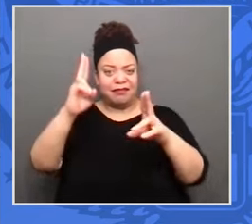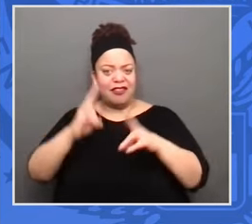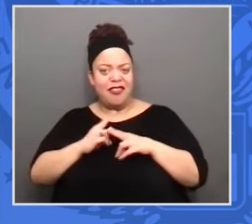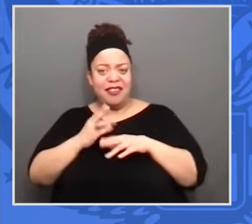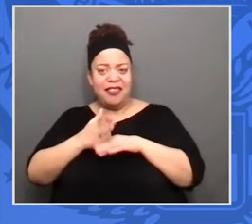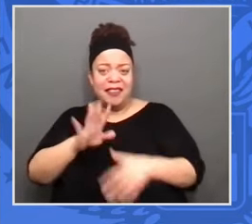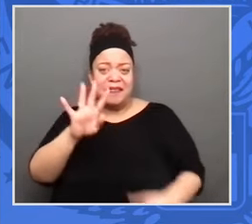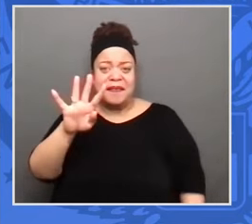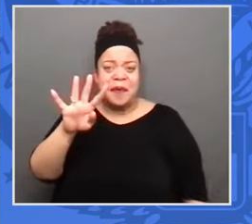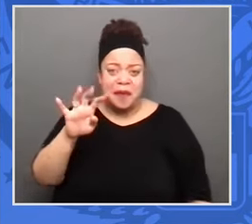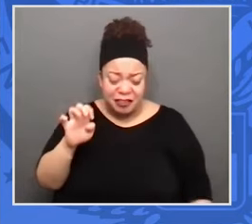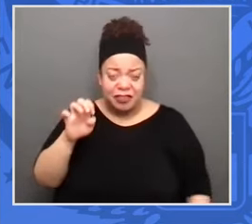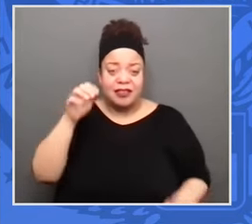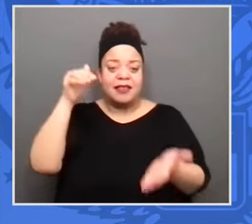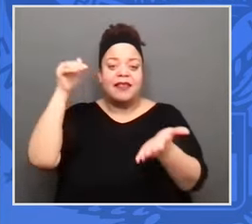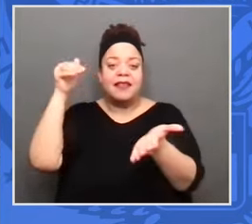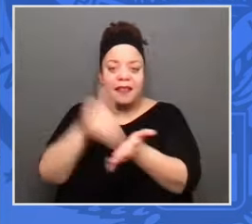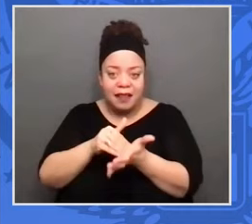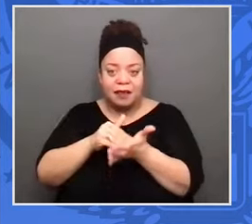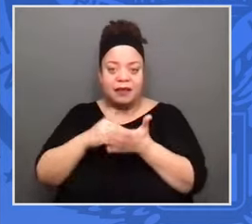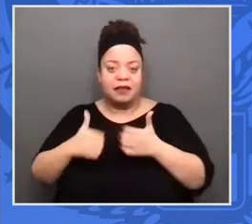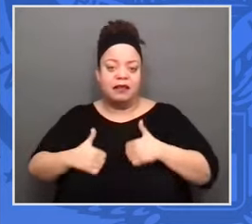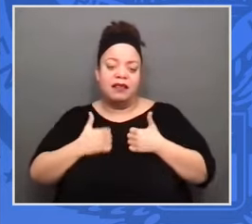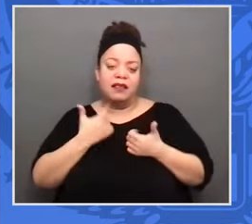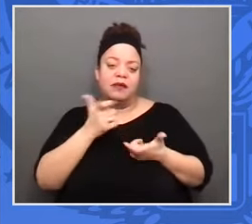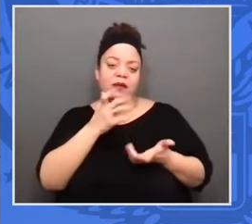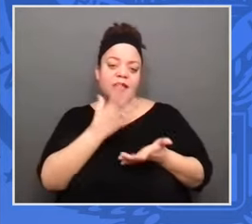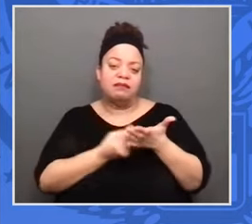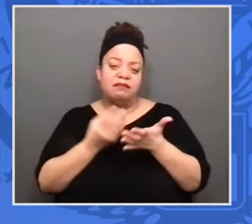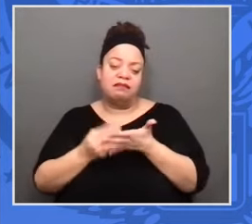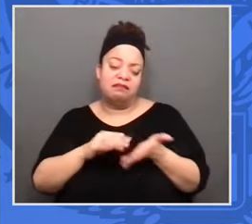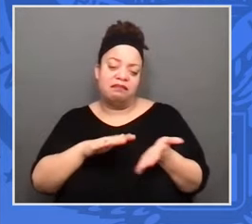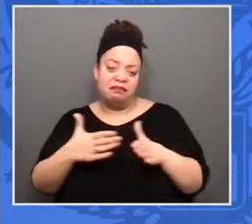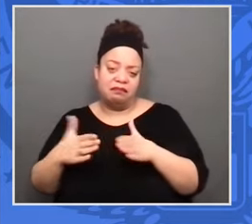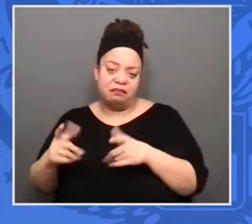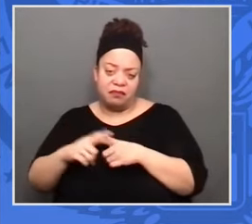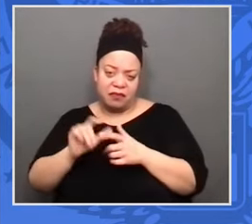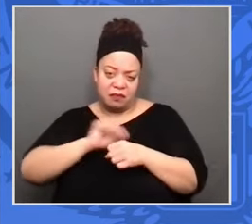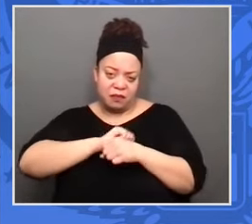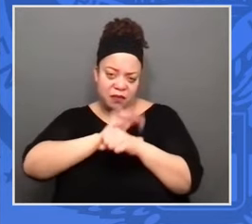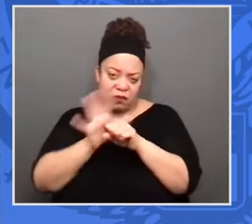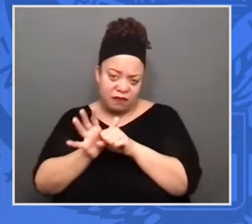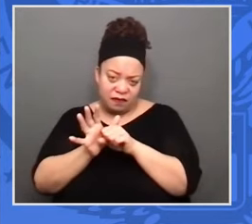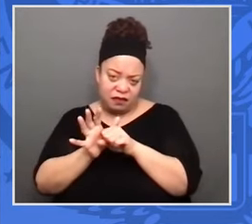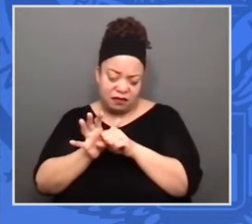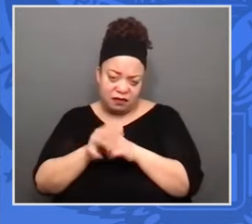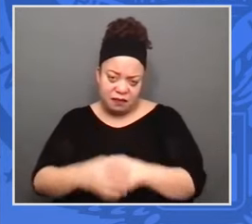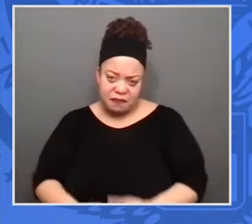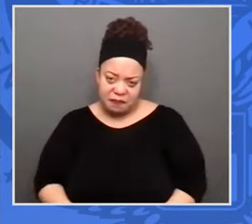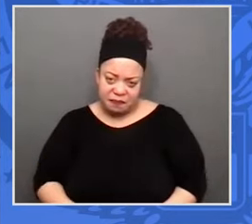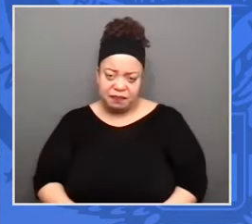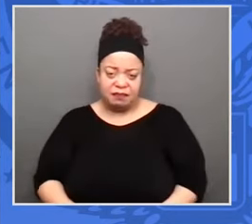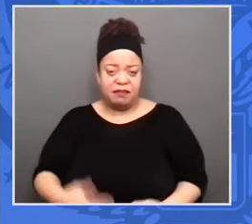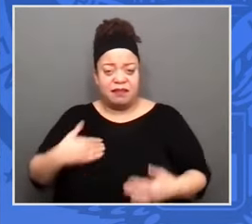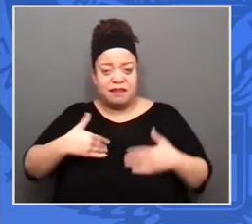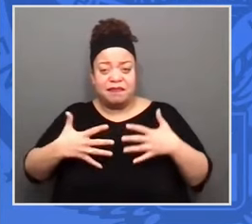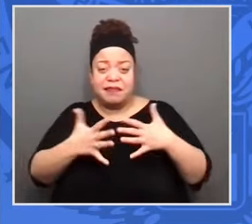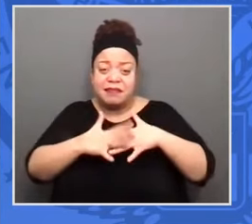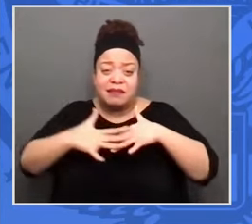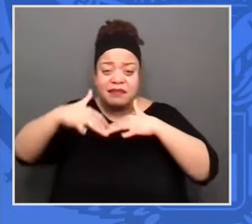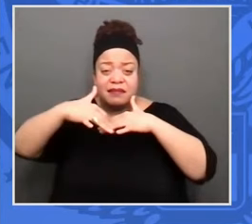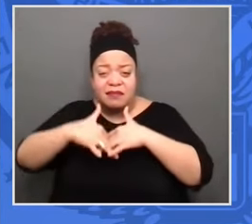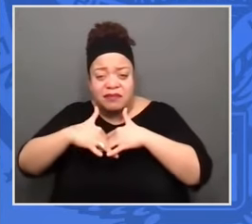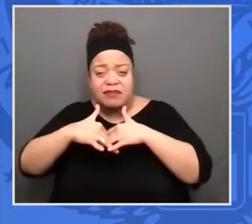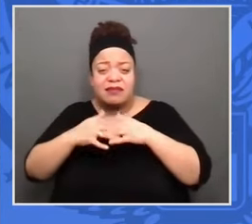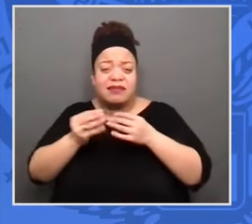in cities and small towns participated, from San Carlos Apache Reservation to Sally, South Carolina, from One World Trade Center